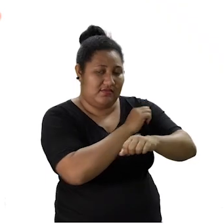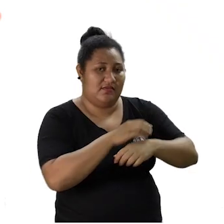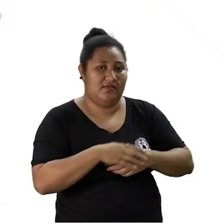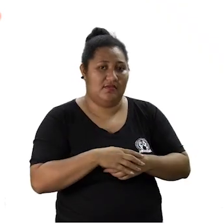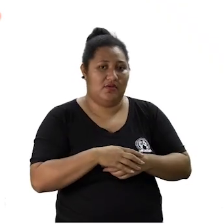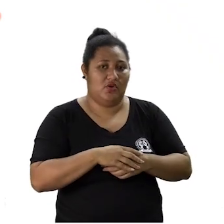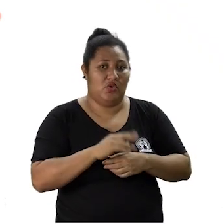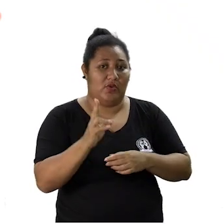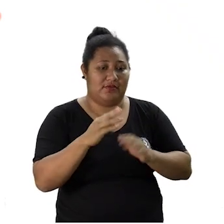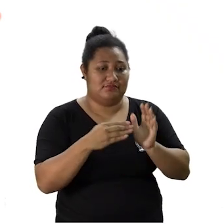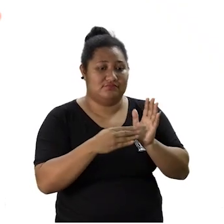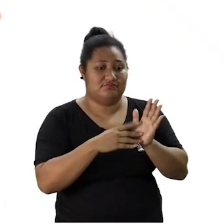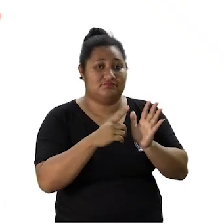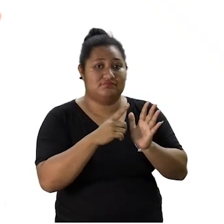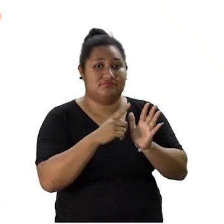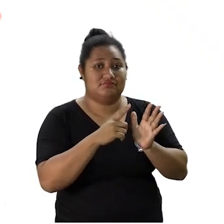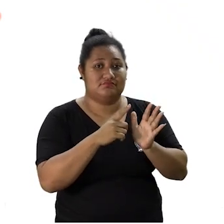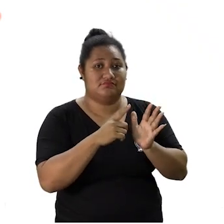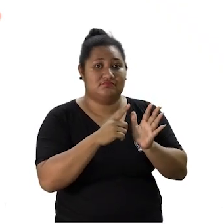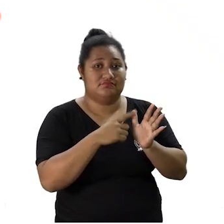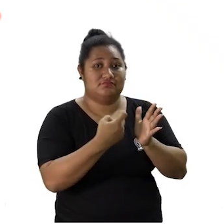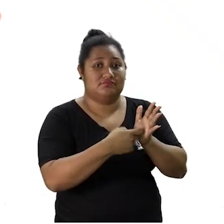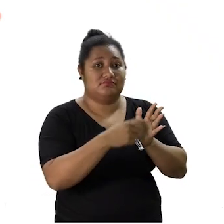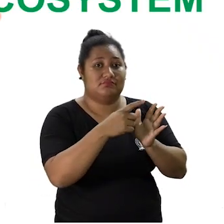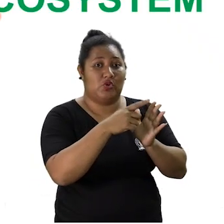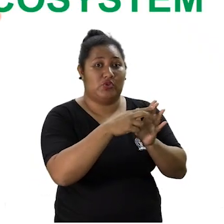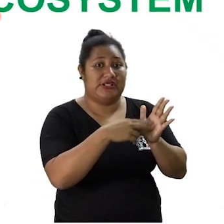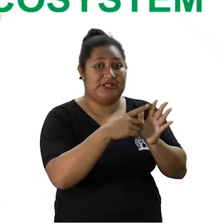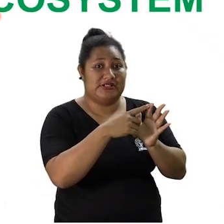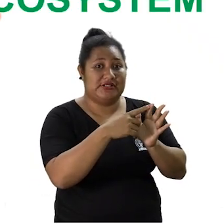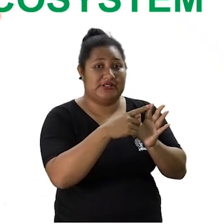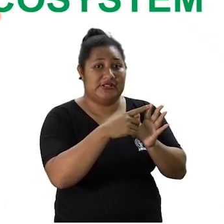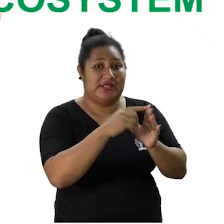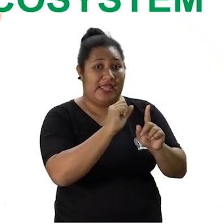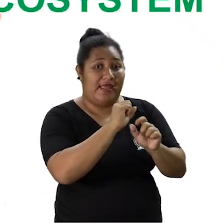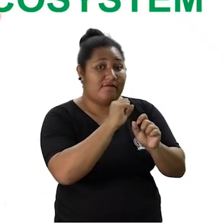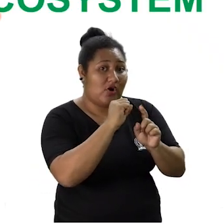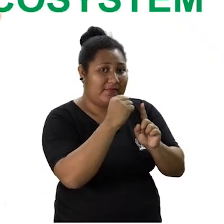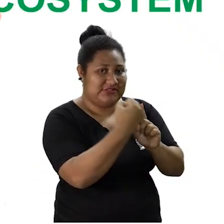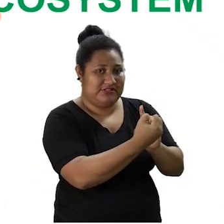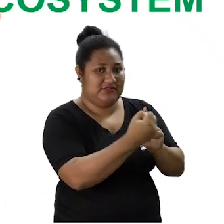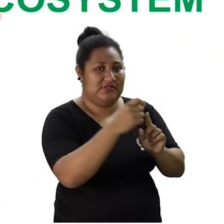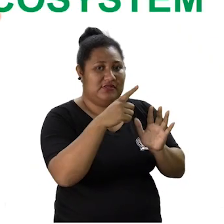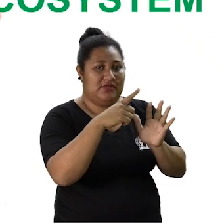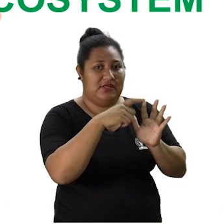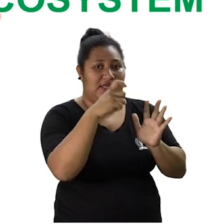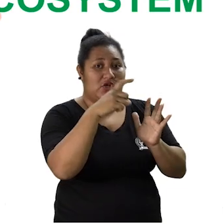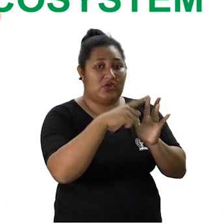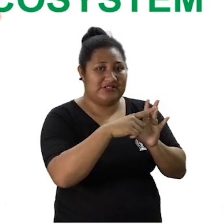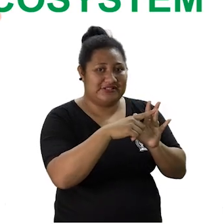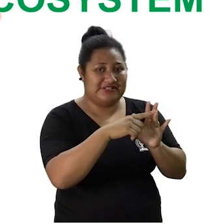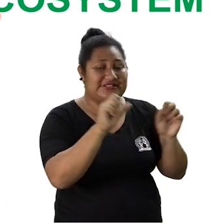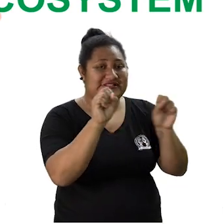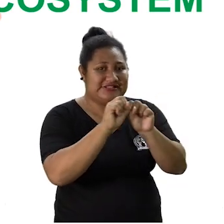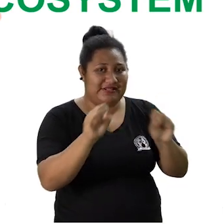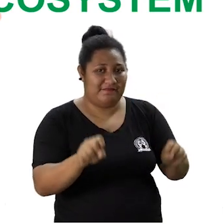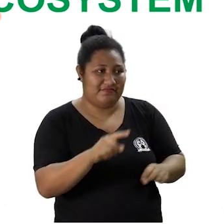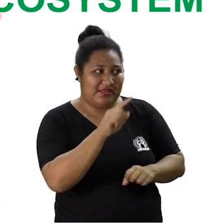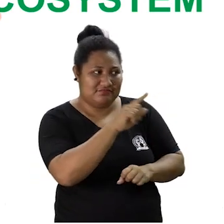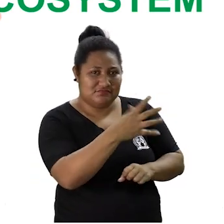Or marine environment ecosystem. That's just a snapshot of what